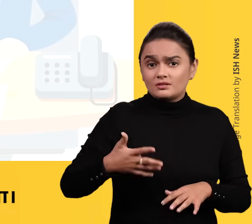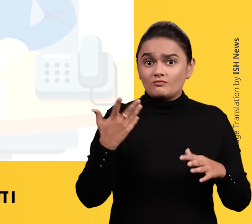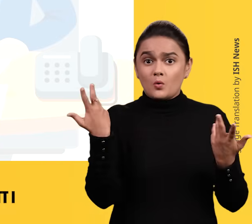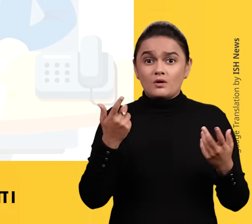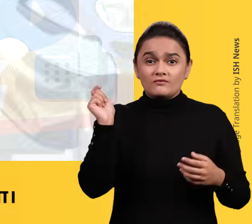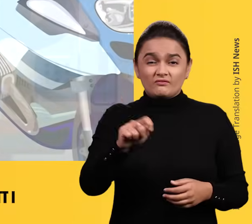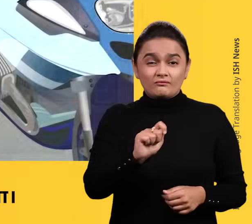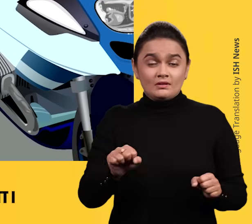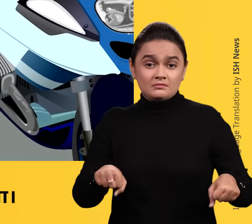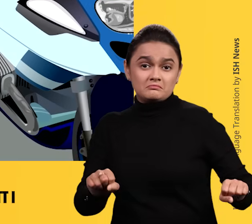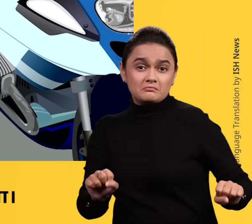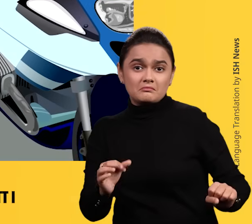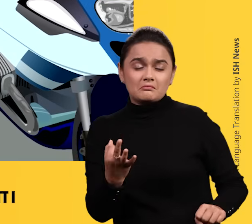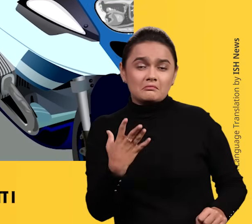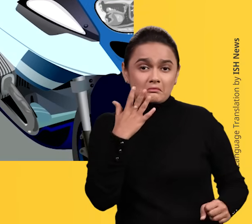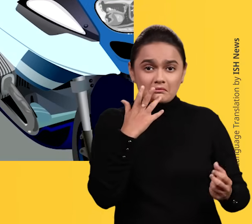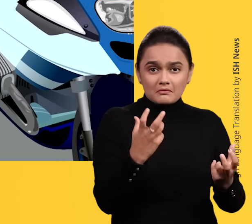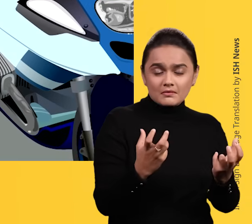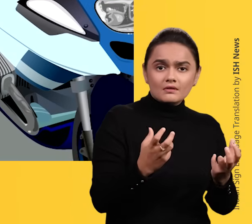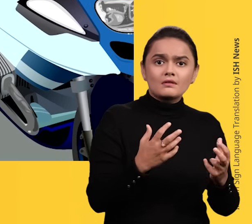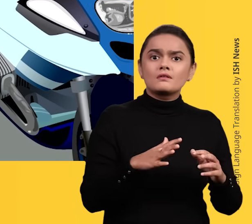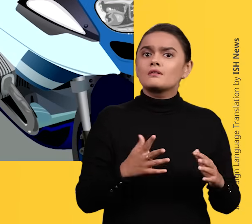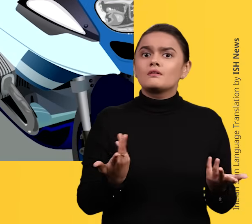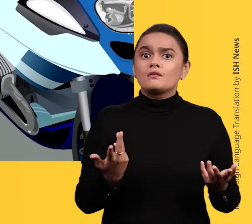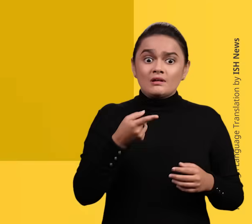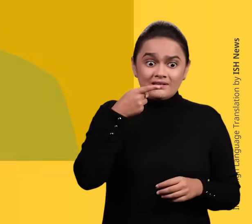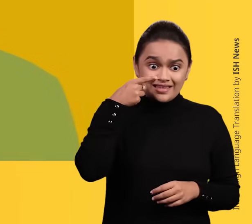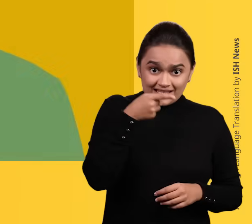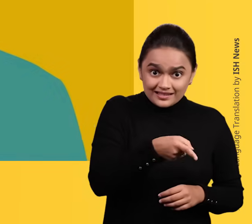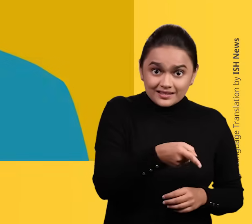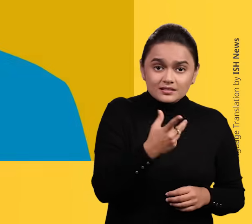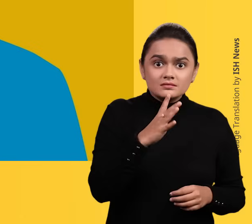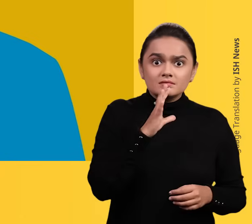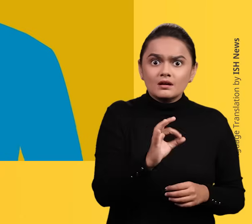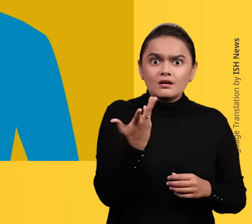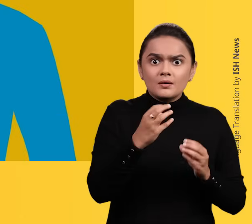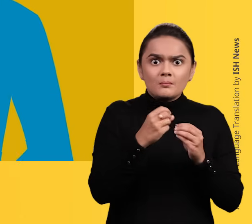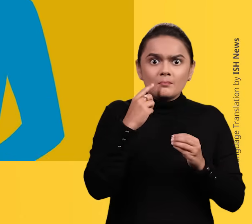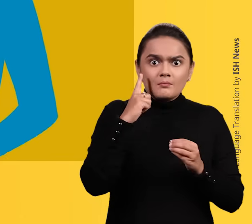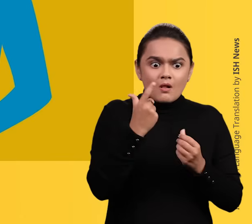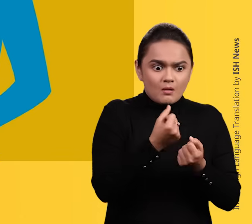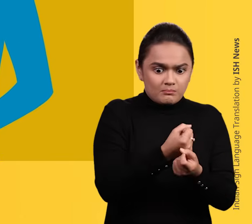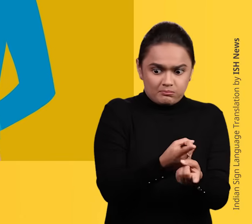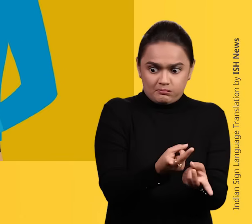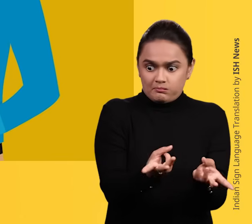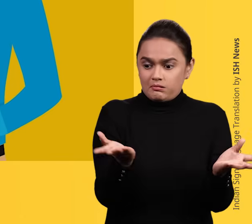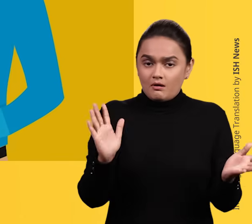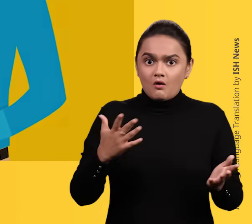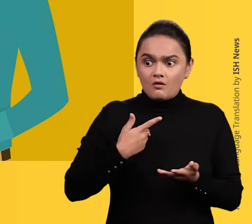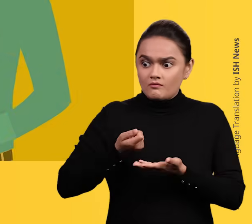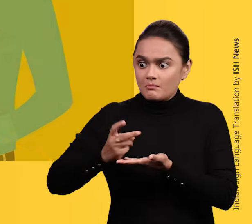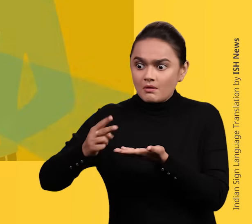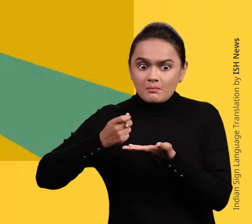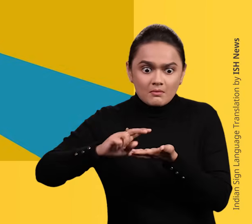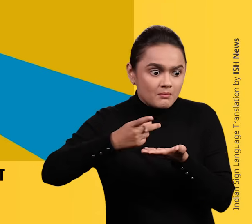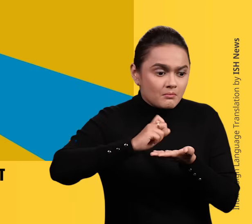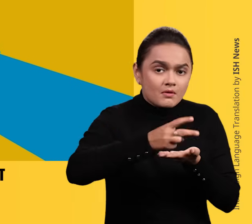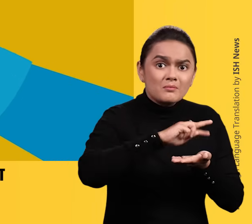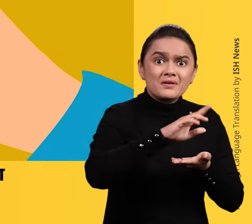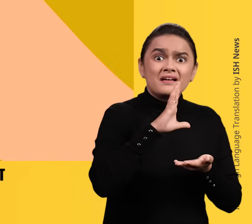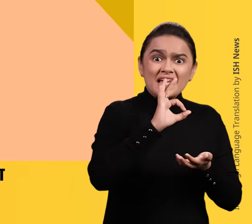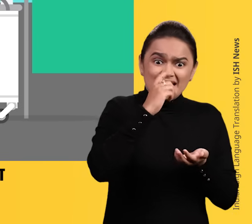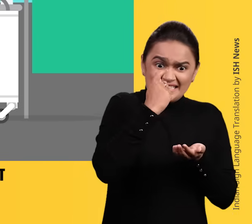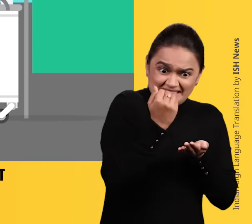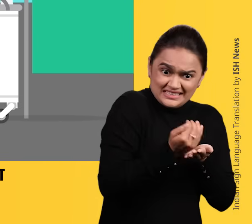new phone or a fancy bike. This ends him up with a lot of payments to be made